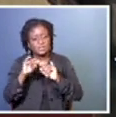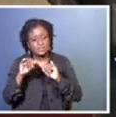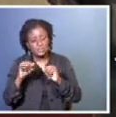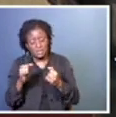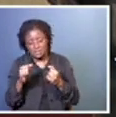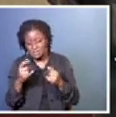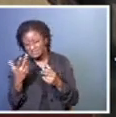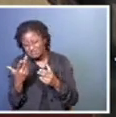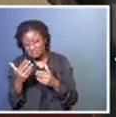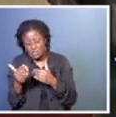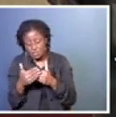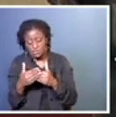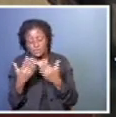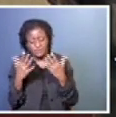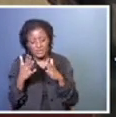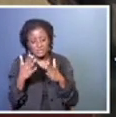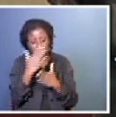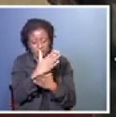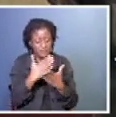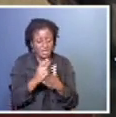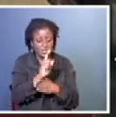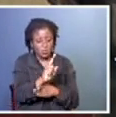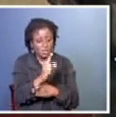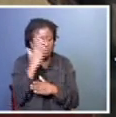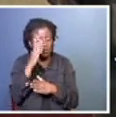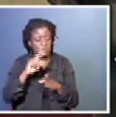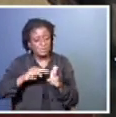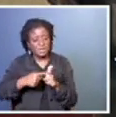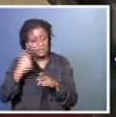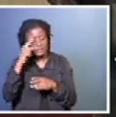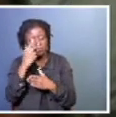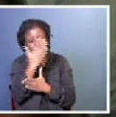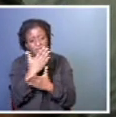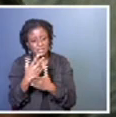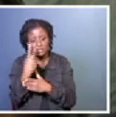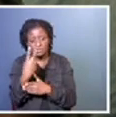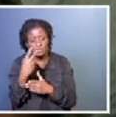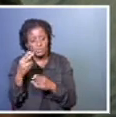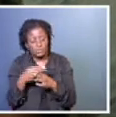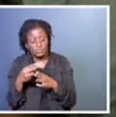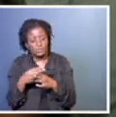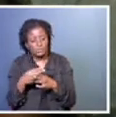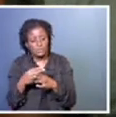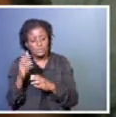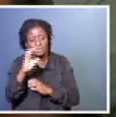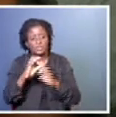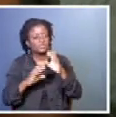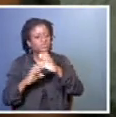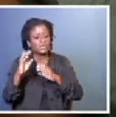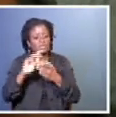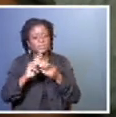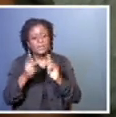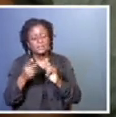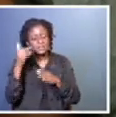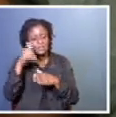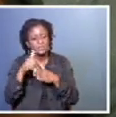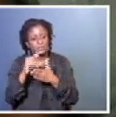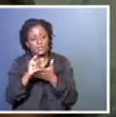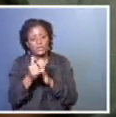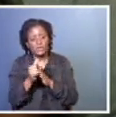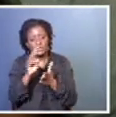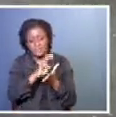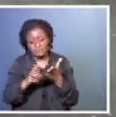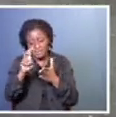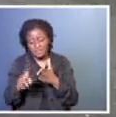been completed in phase one, and will begin for phase two shortly. Construction partners will include those investing their own